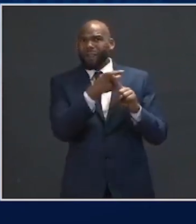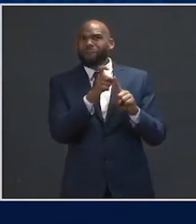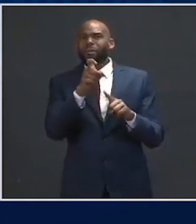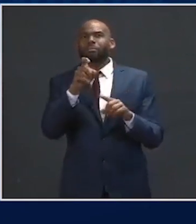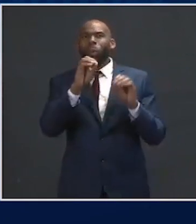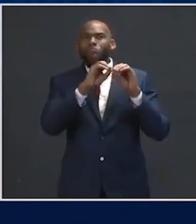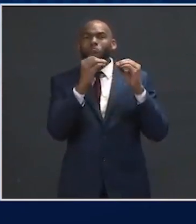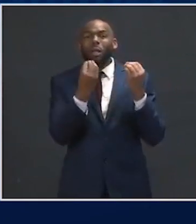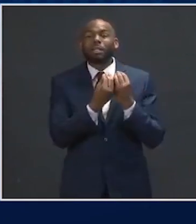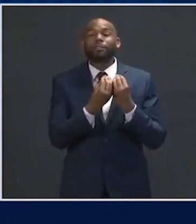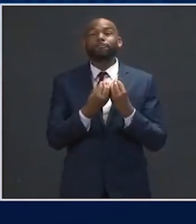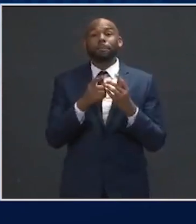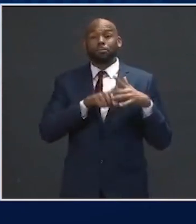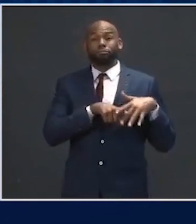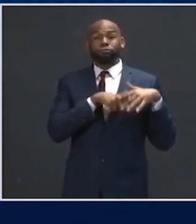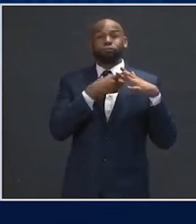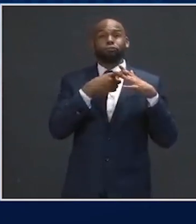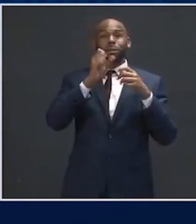in the pandemic,